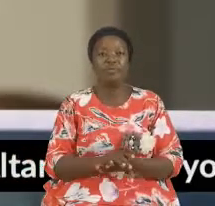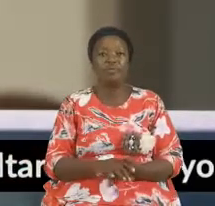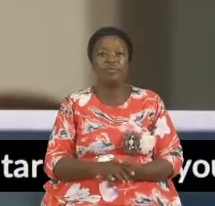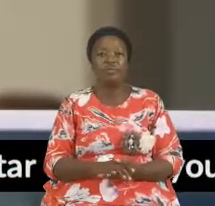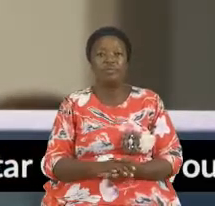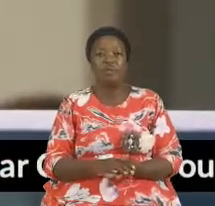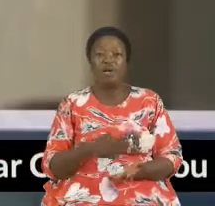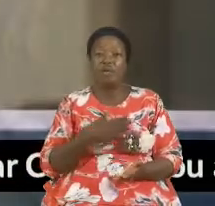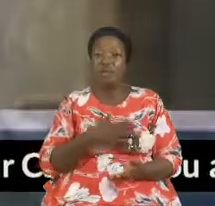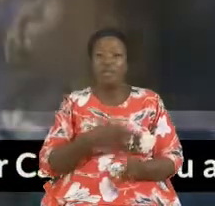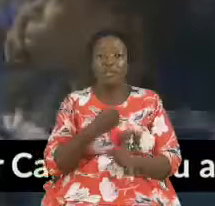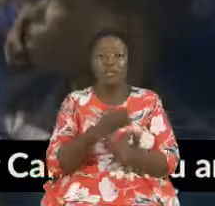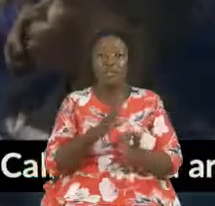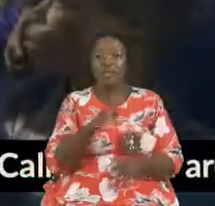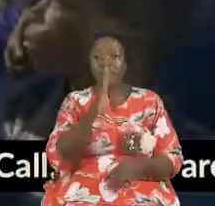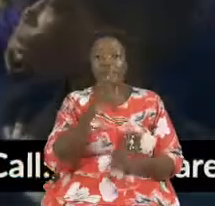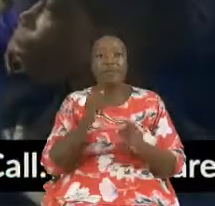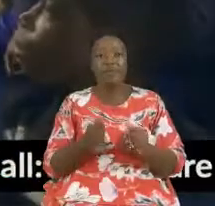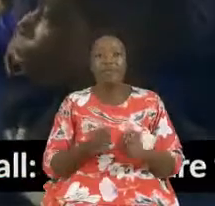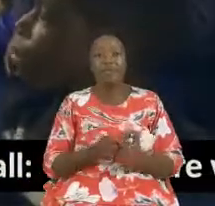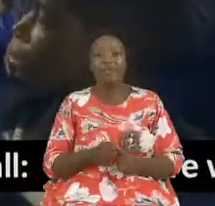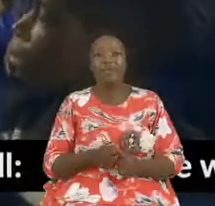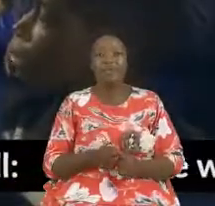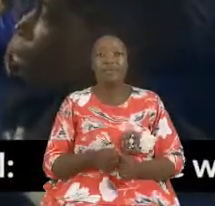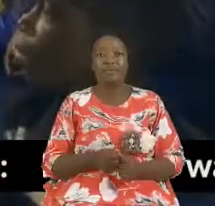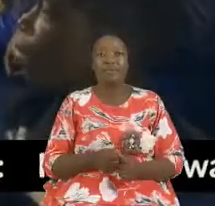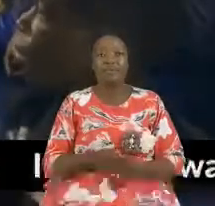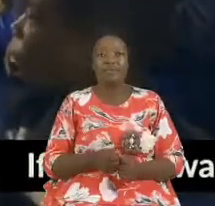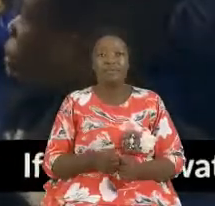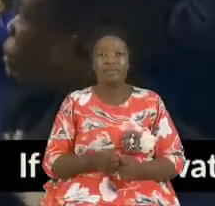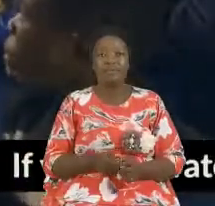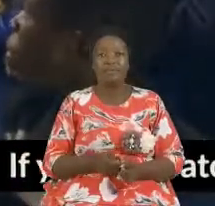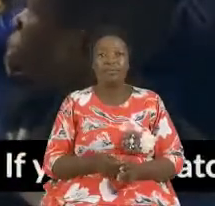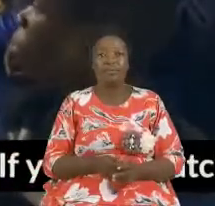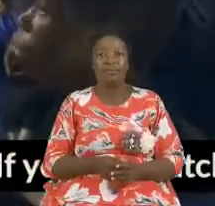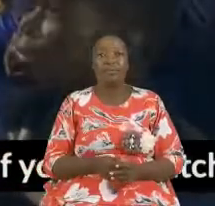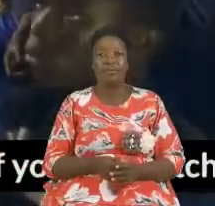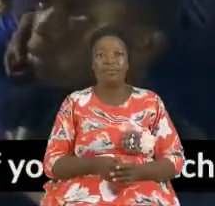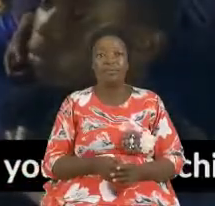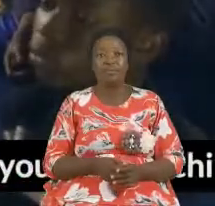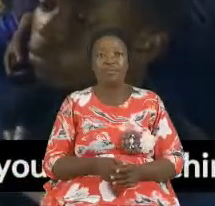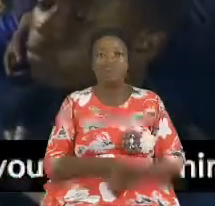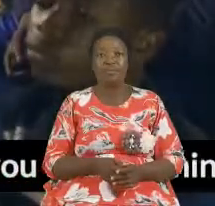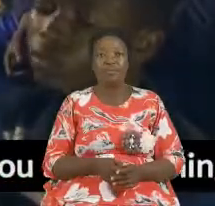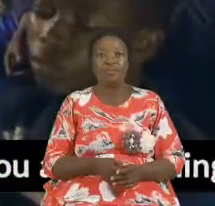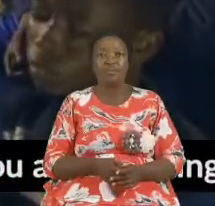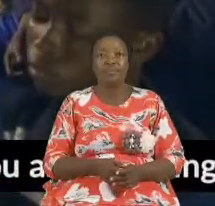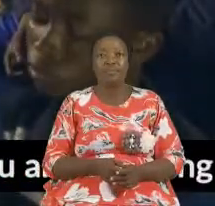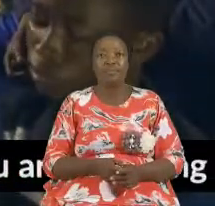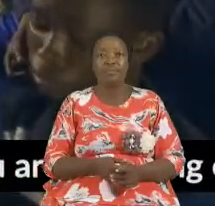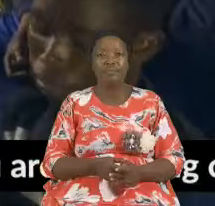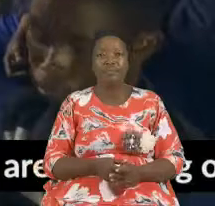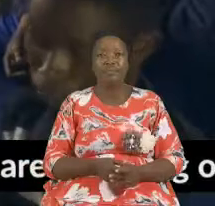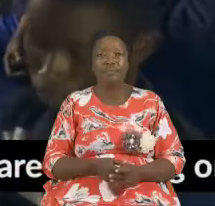+234 915 444 9263. God bless you. Please counsel us, be fast.